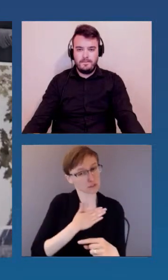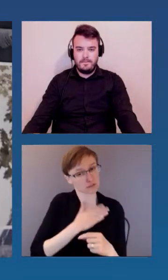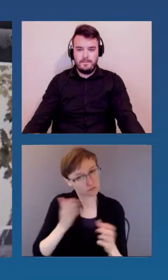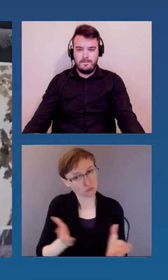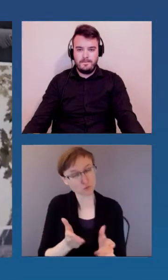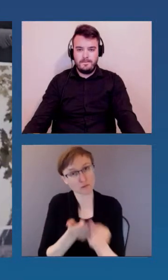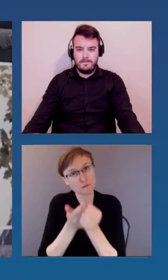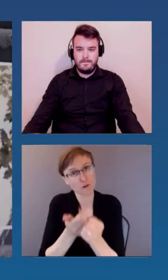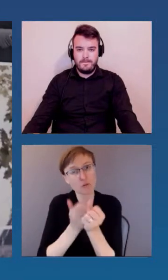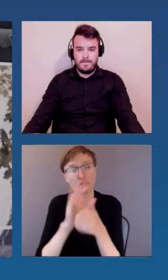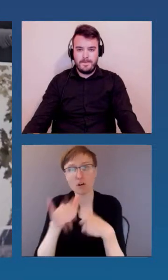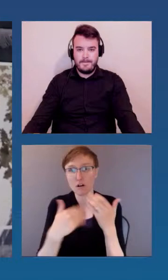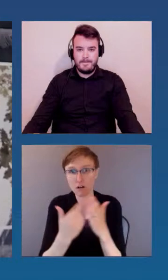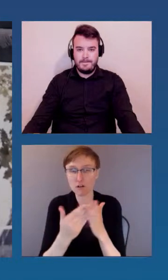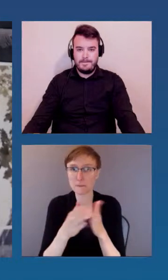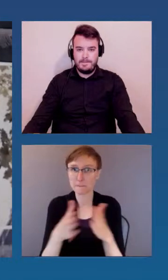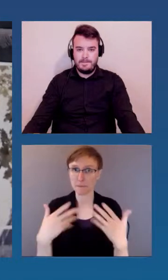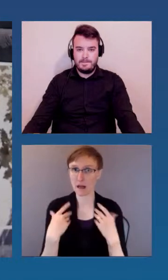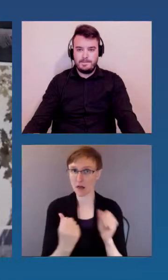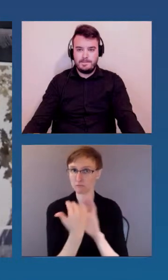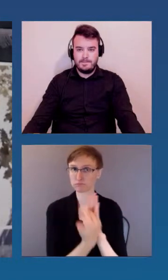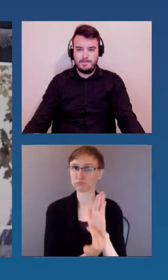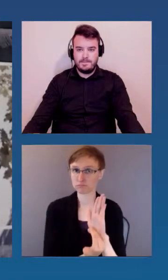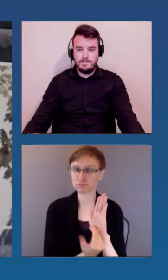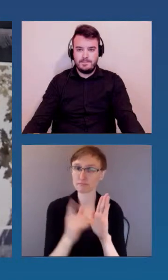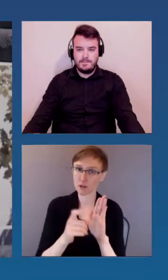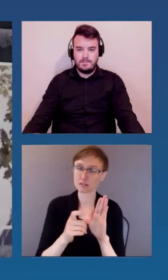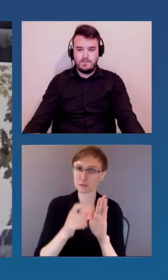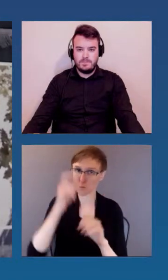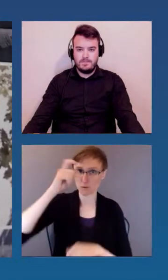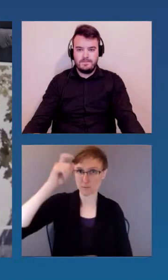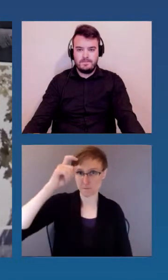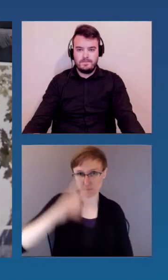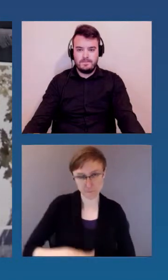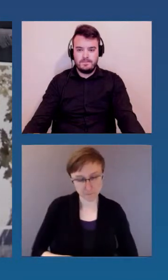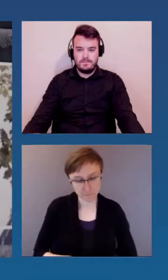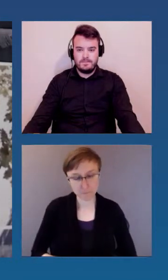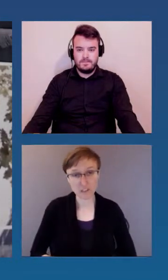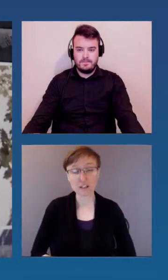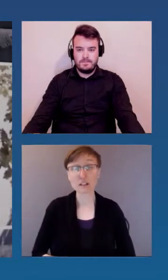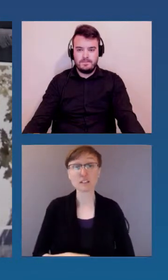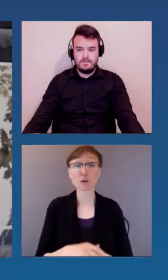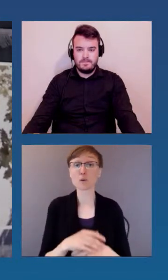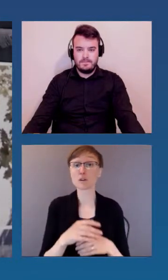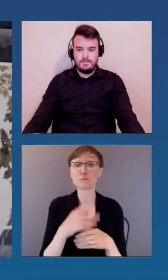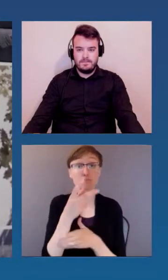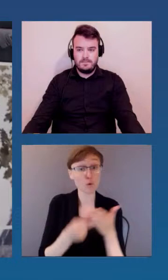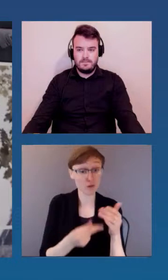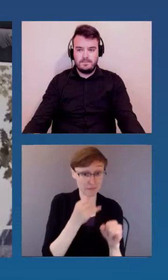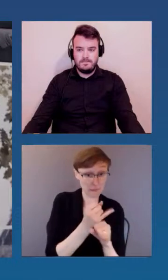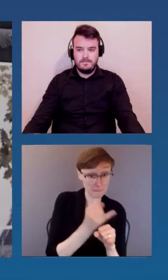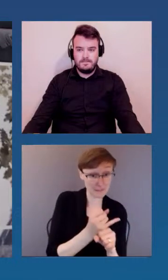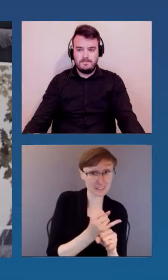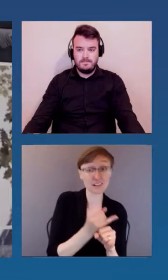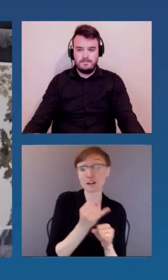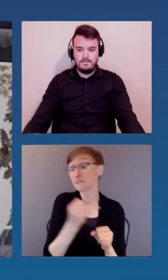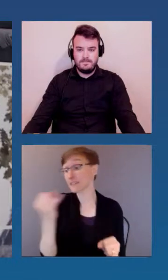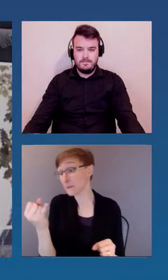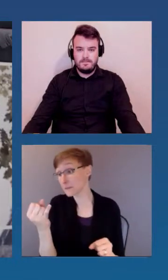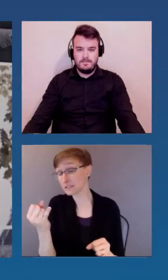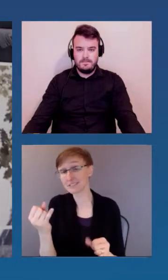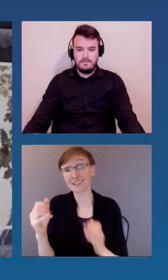out proactively monitoring areas in support of Ottawa Public Health-led guidelines, as well as the provincial legislation